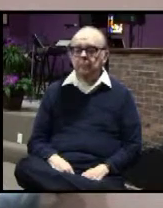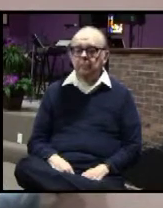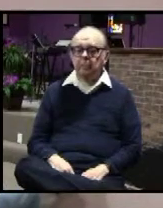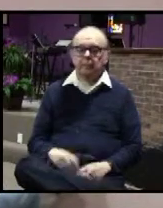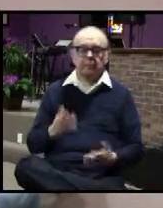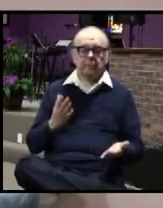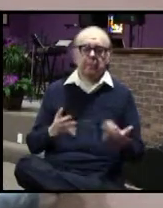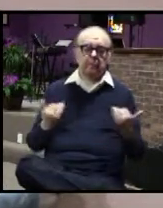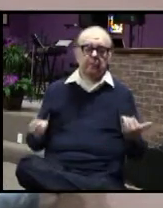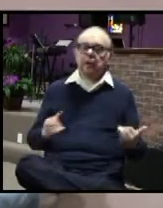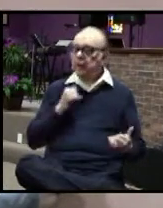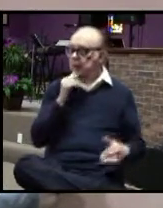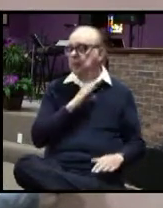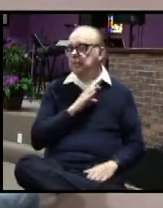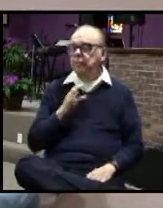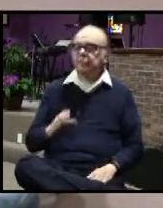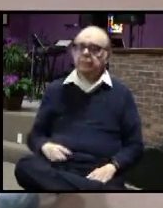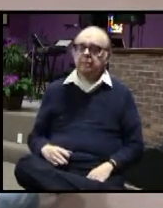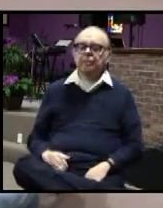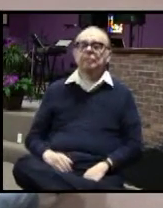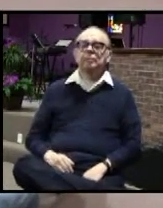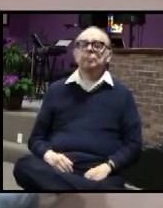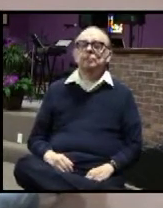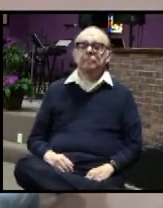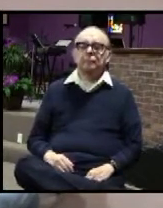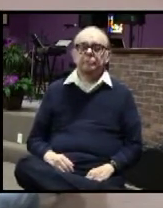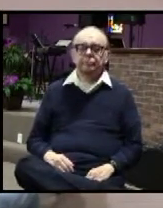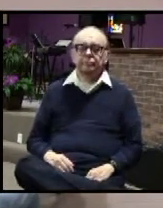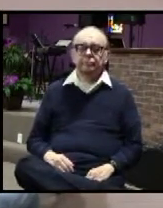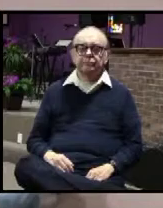Maybe you're here and you're not a Christian.